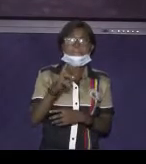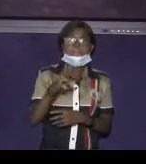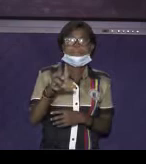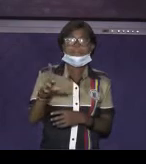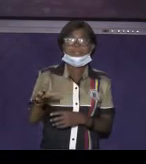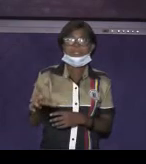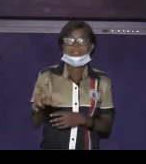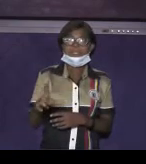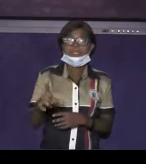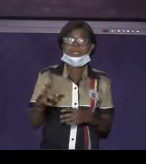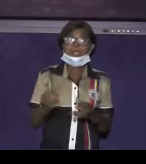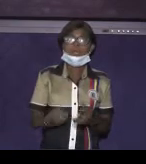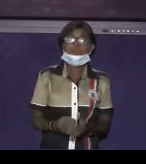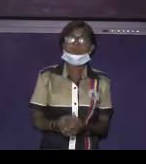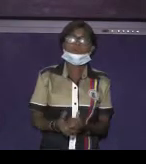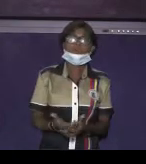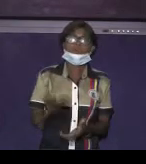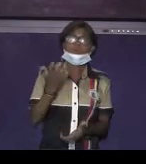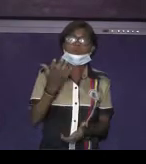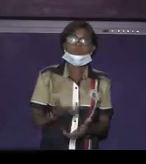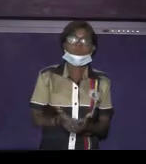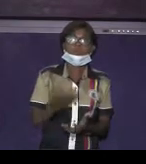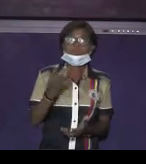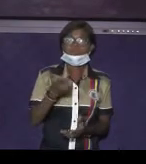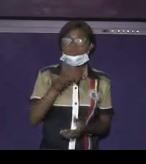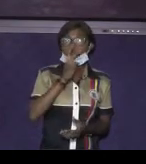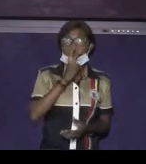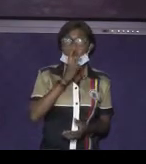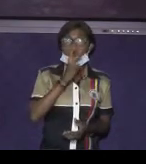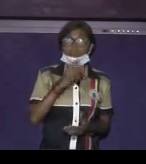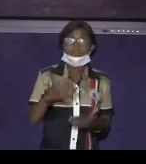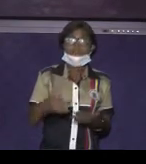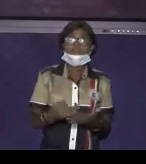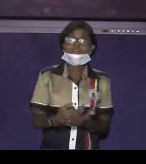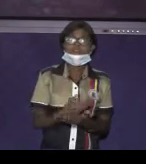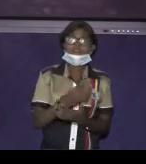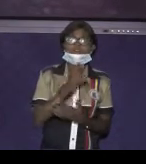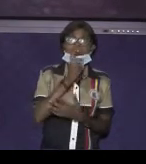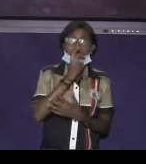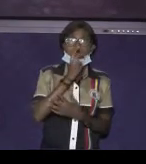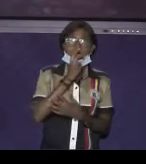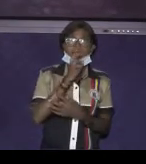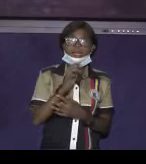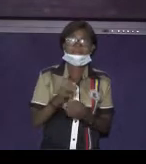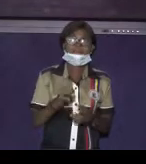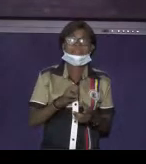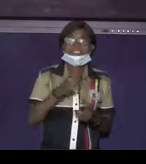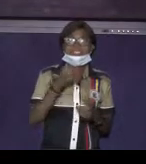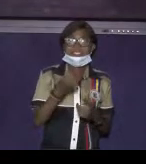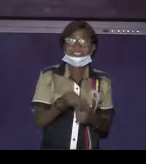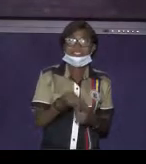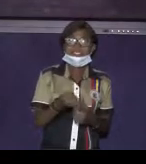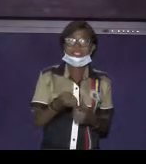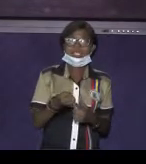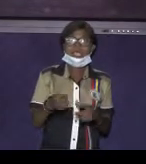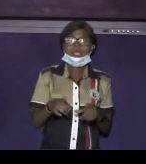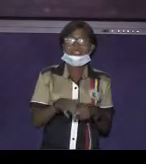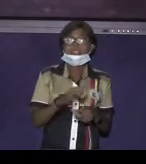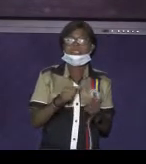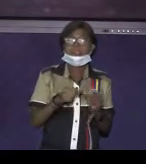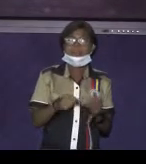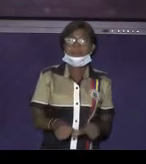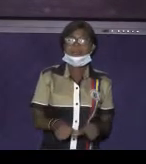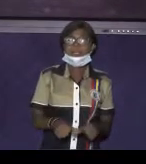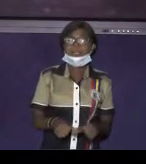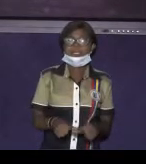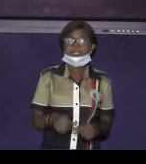swamp forest is defined as a forest that is full of mineral-rich water, that's fresh water,